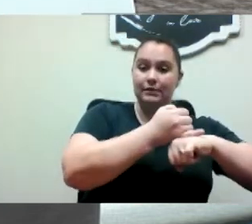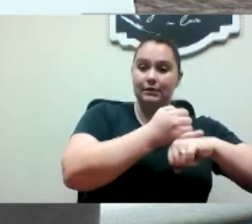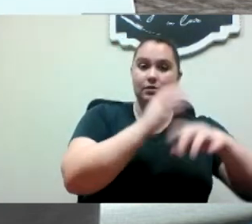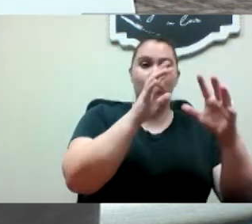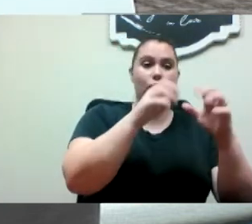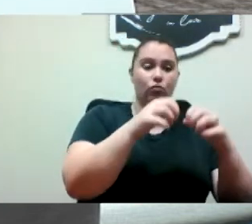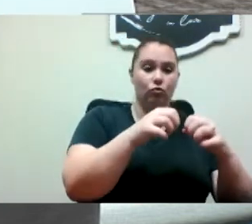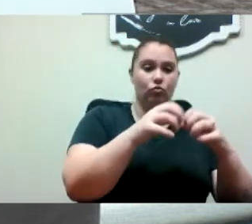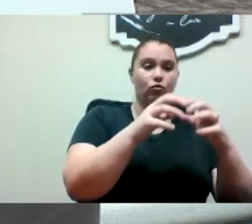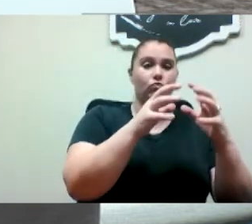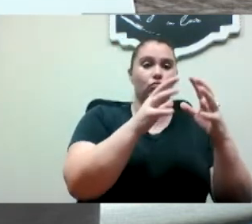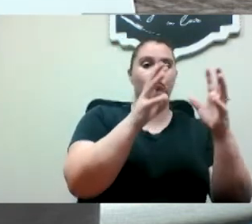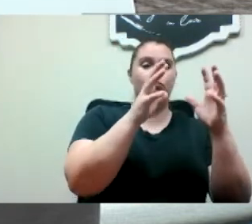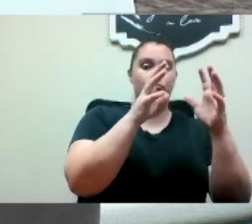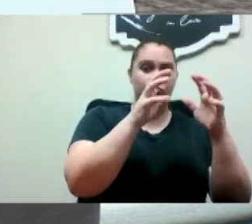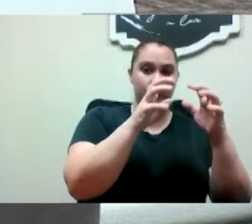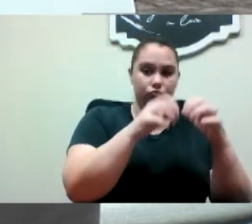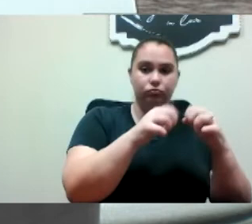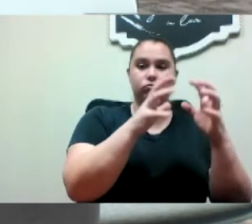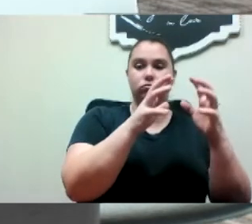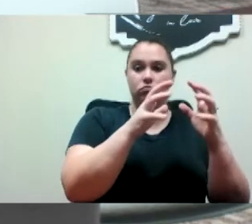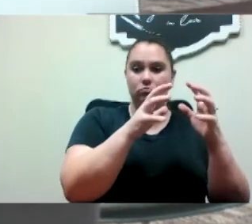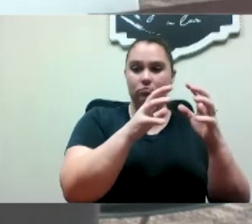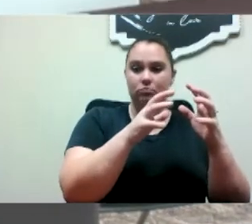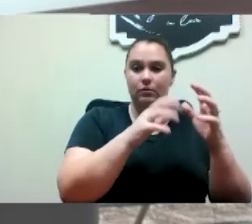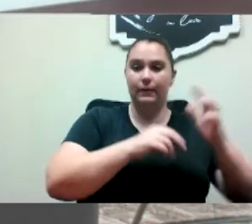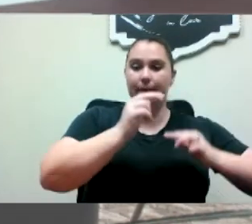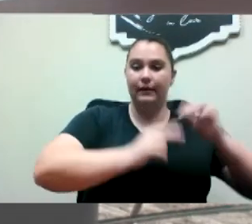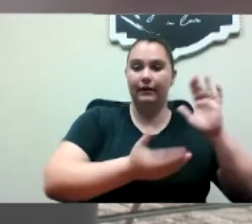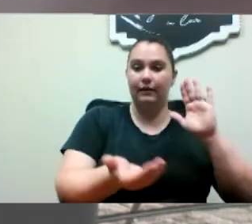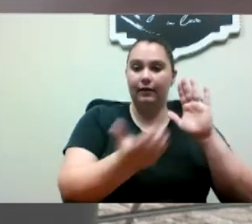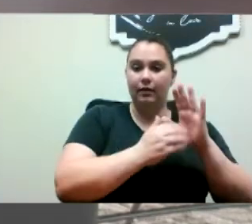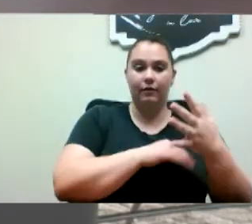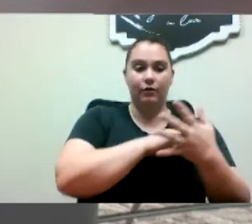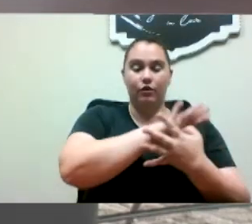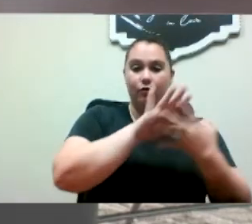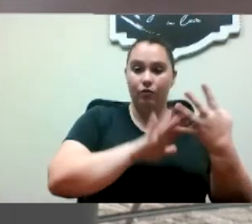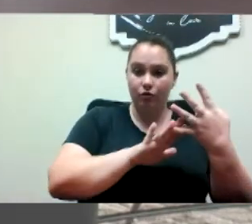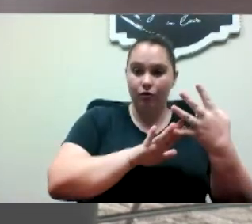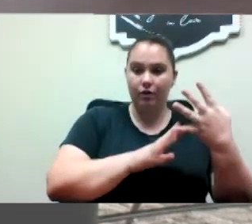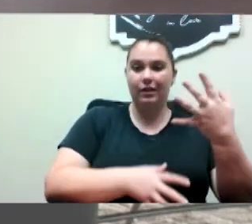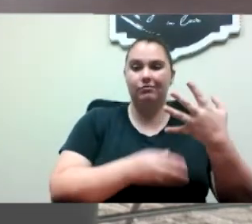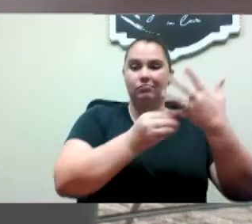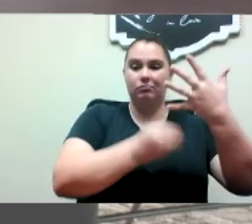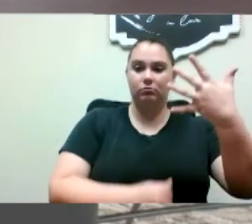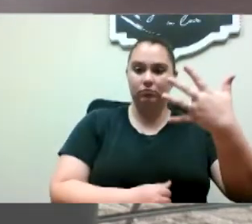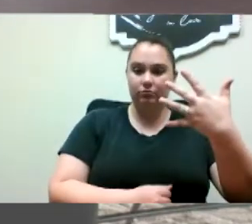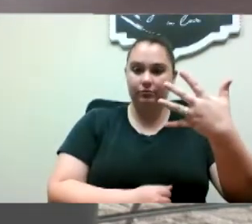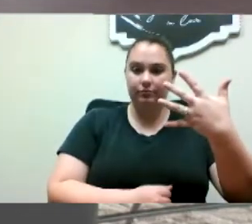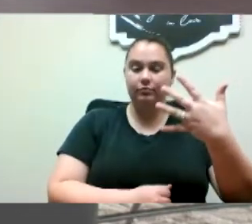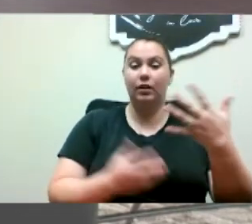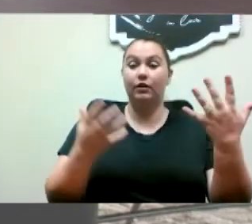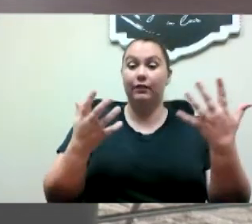and renovate a fifth campus. Ultimately, voters approved issuing those bonds